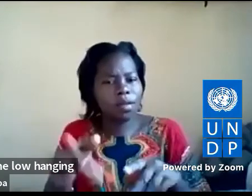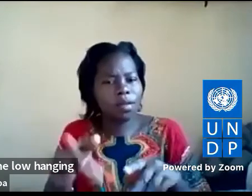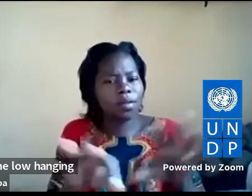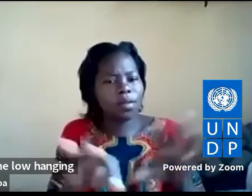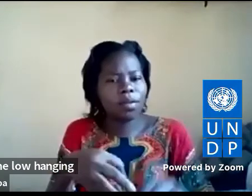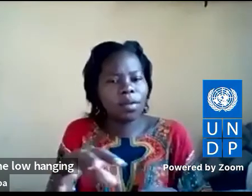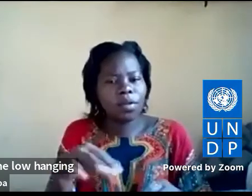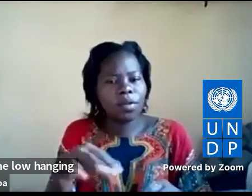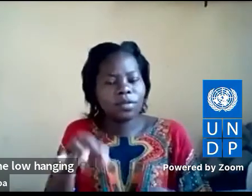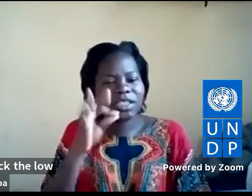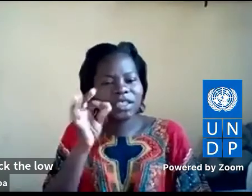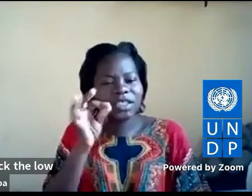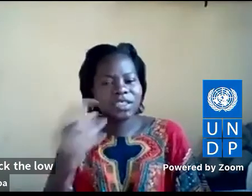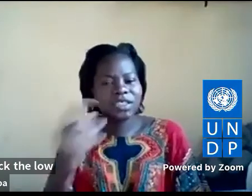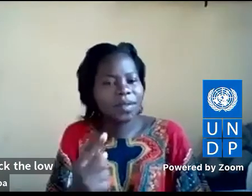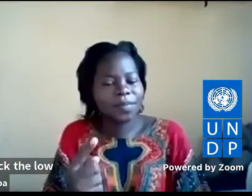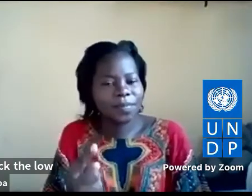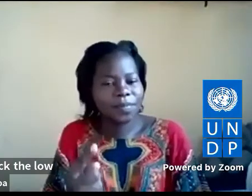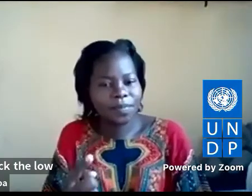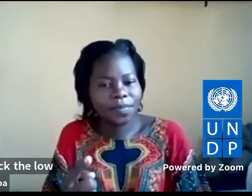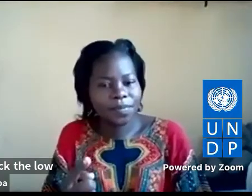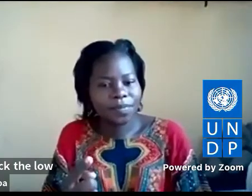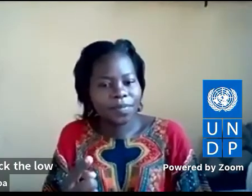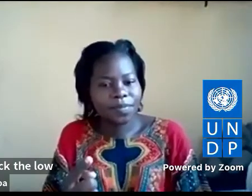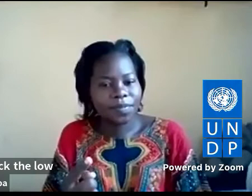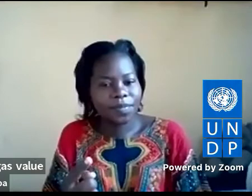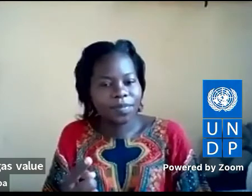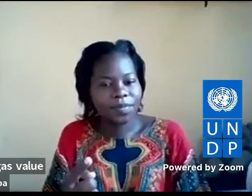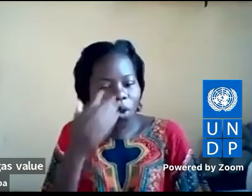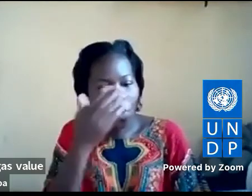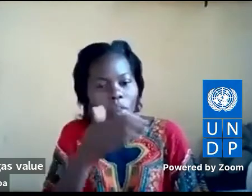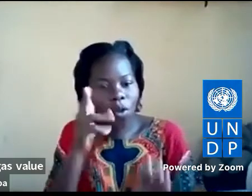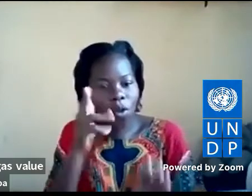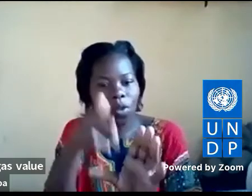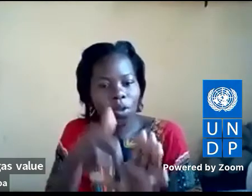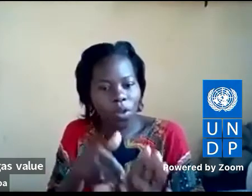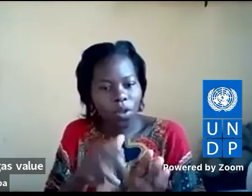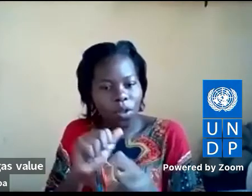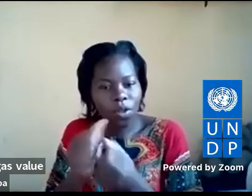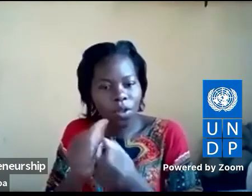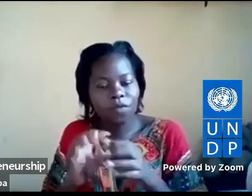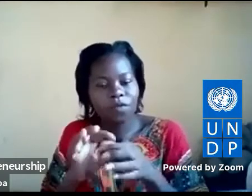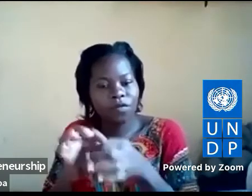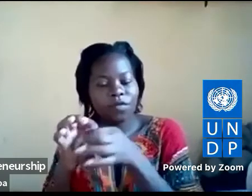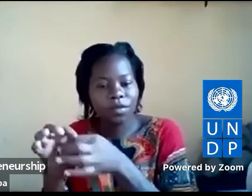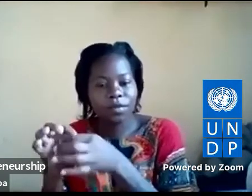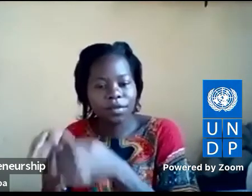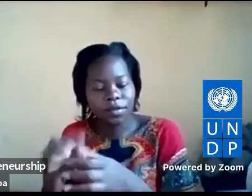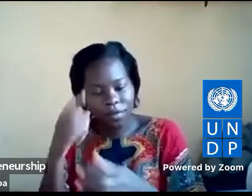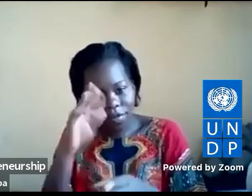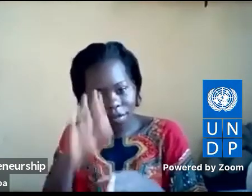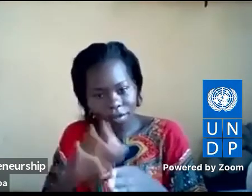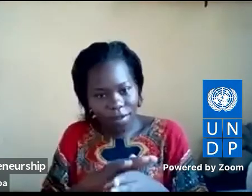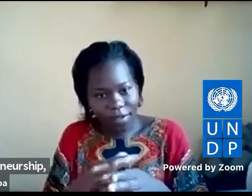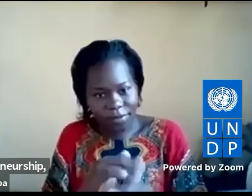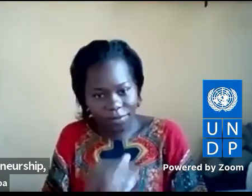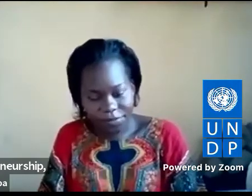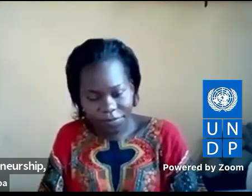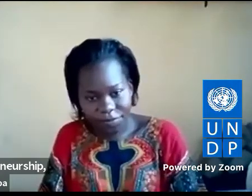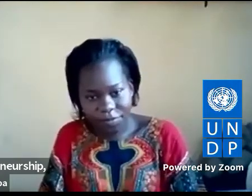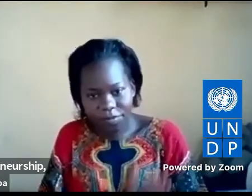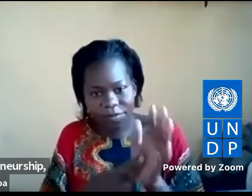startups in the oil and gas value and supply chains for sustainable entrepreneurship, especially with constraints